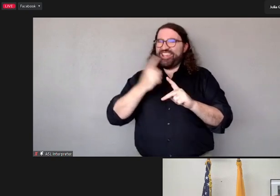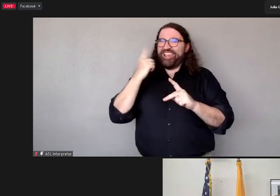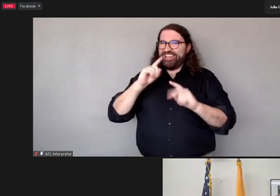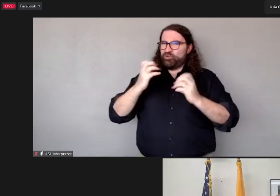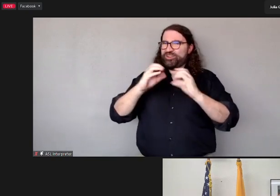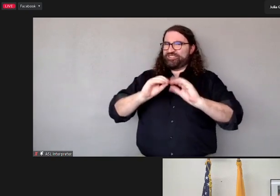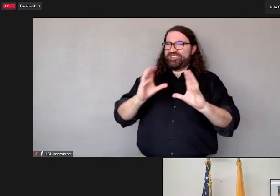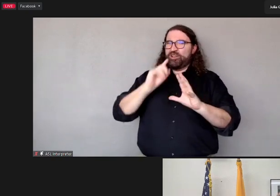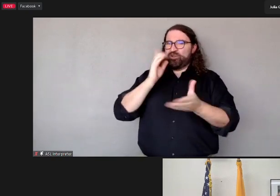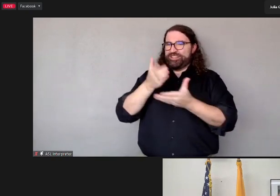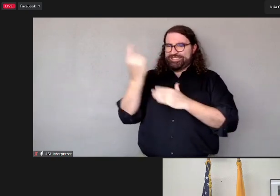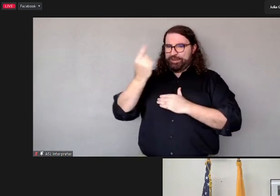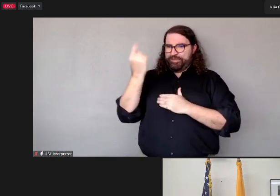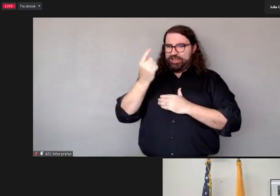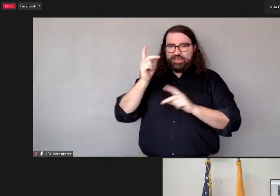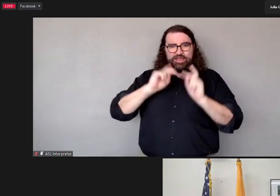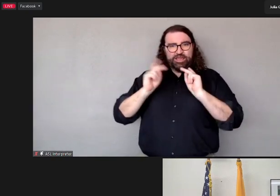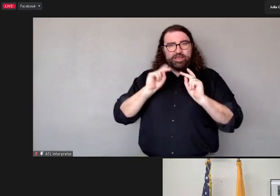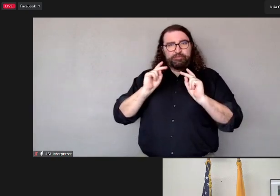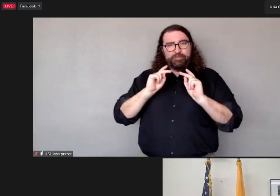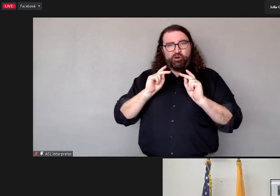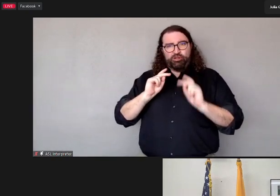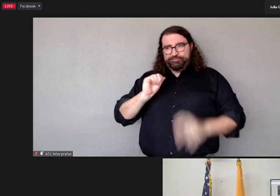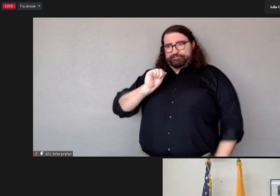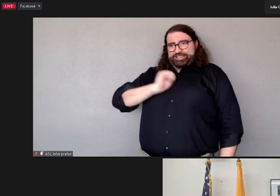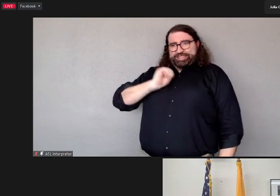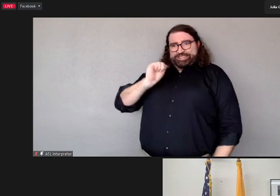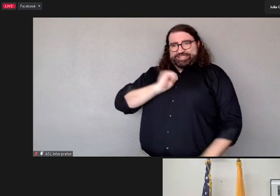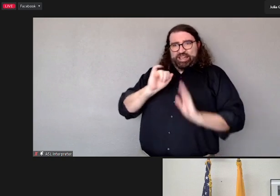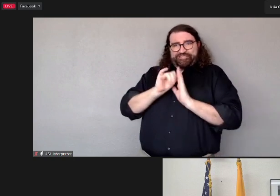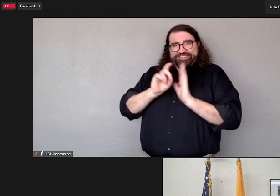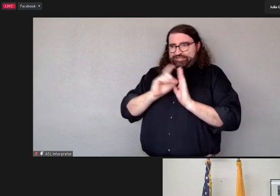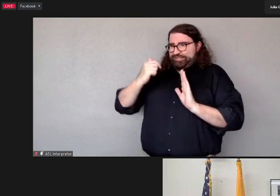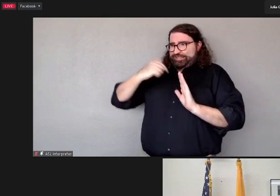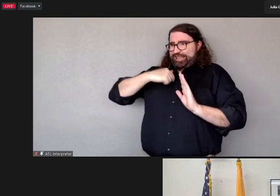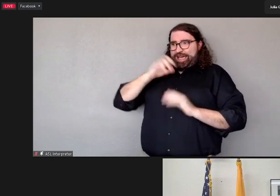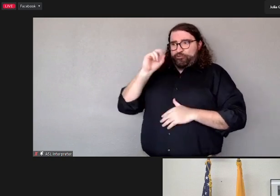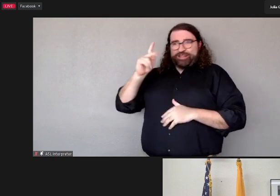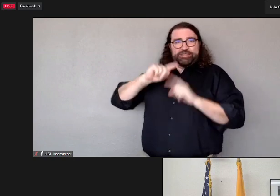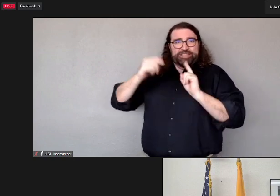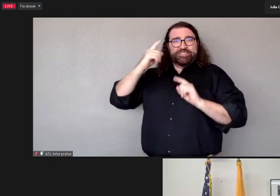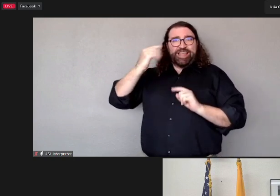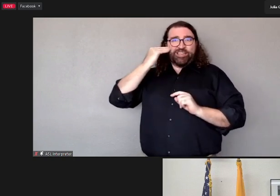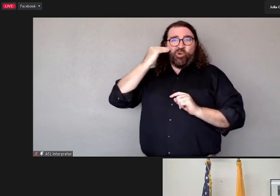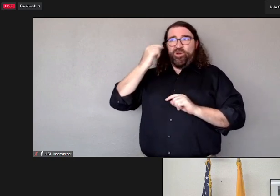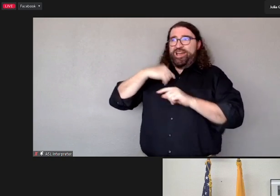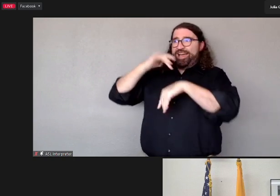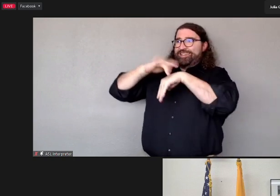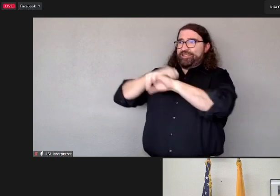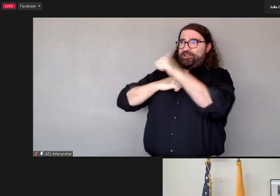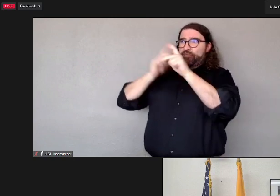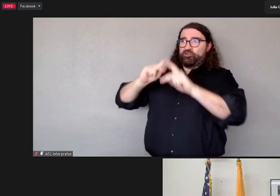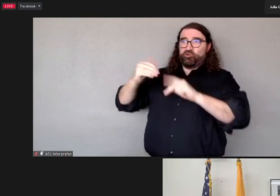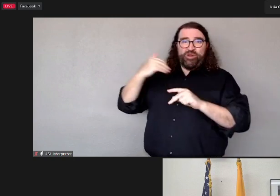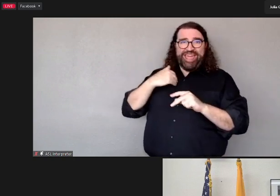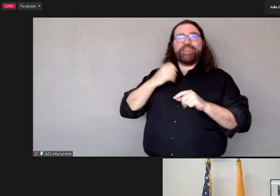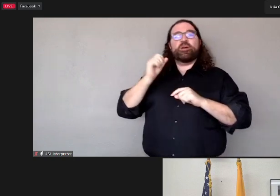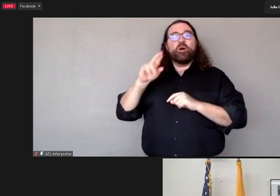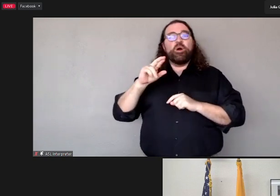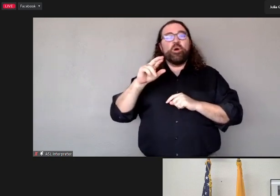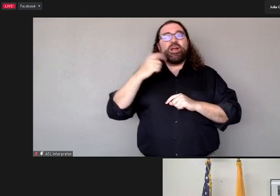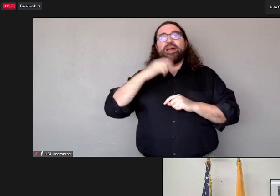like people would really be self-identifying as I'm at risk because I know that I had contact with someone with monkeypox, or I'm at